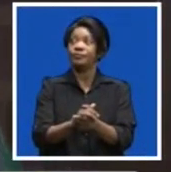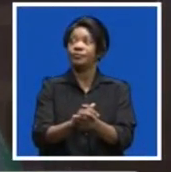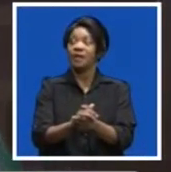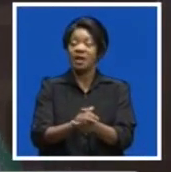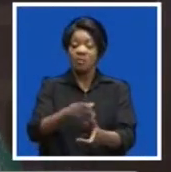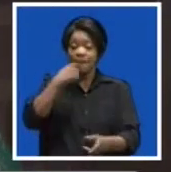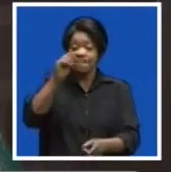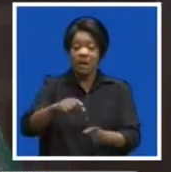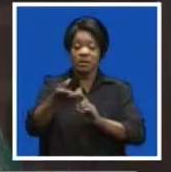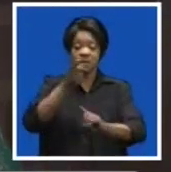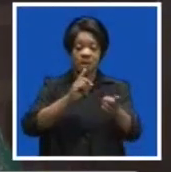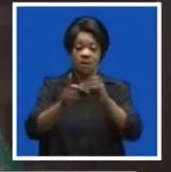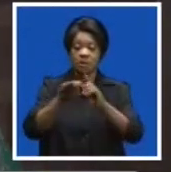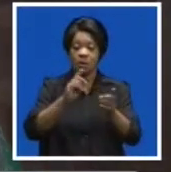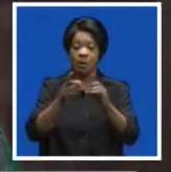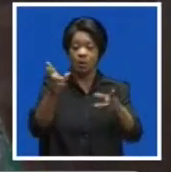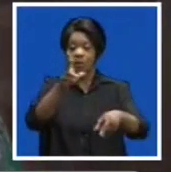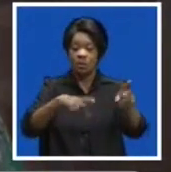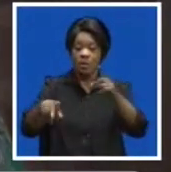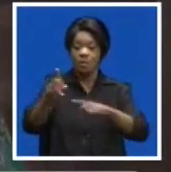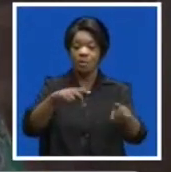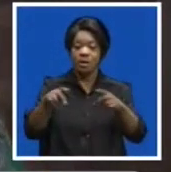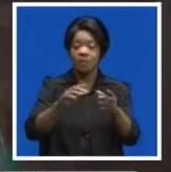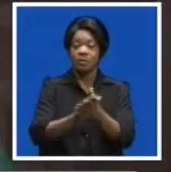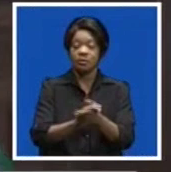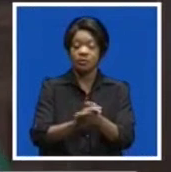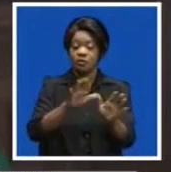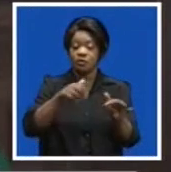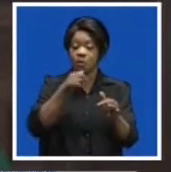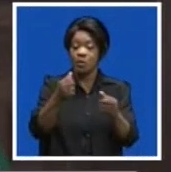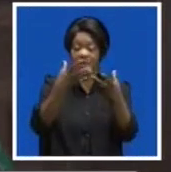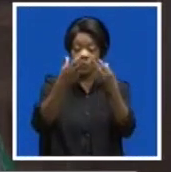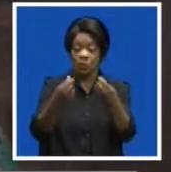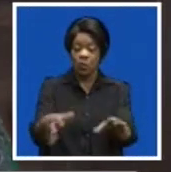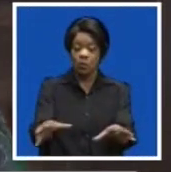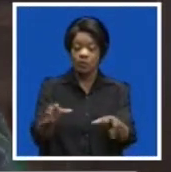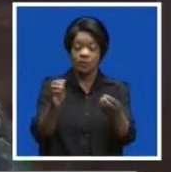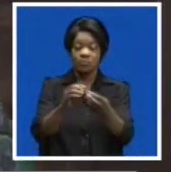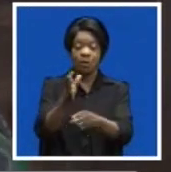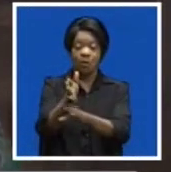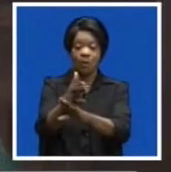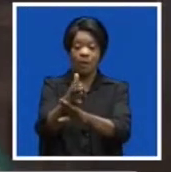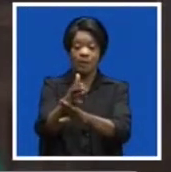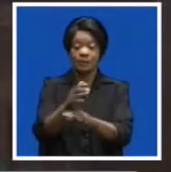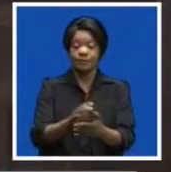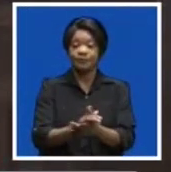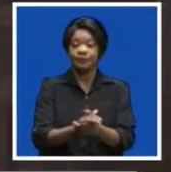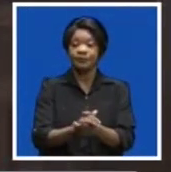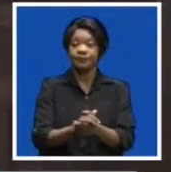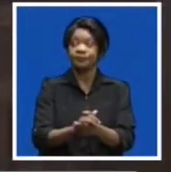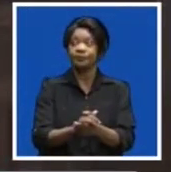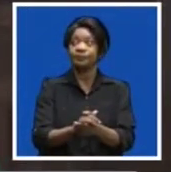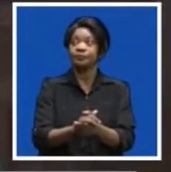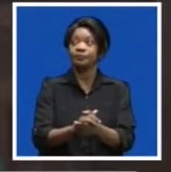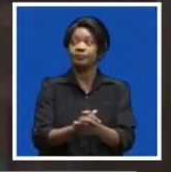Alanda, I believe if you want them to work, the chiefs must be involved. And